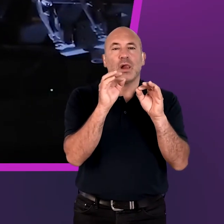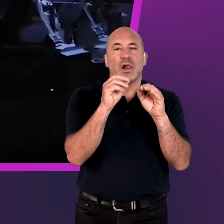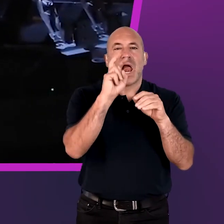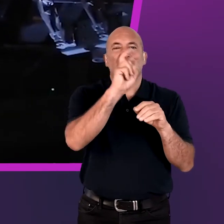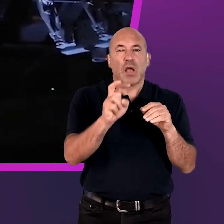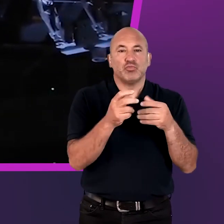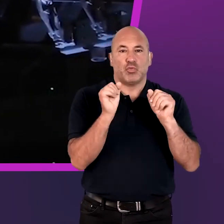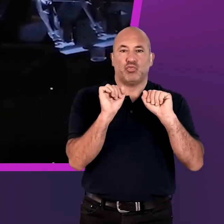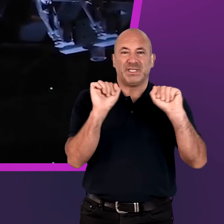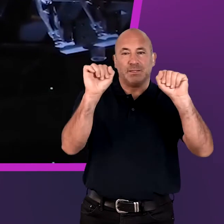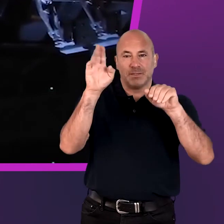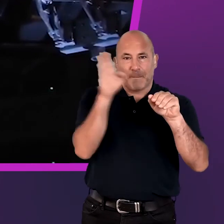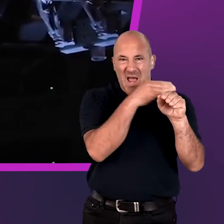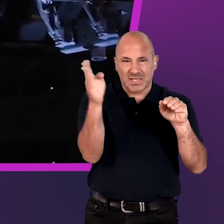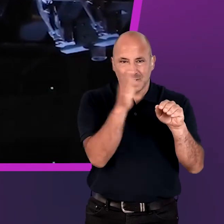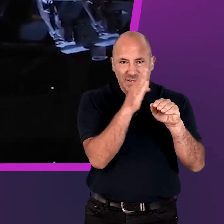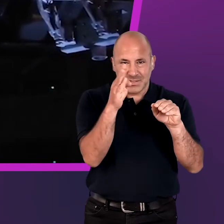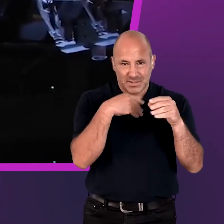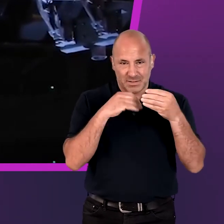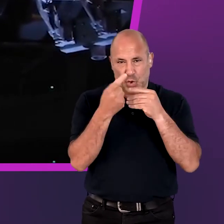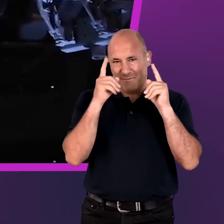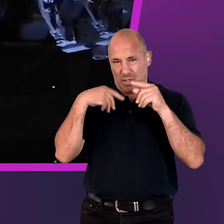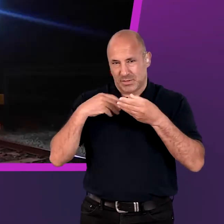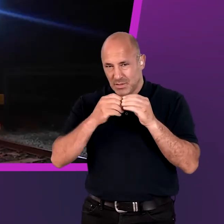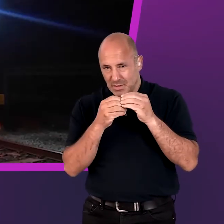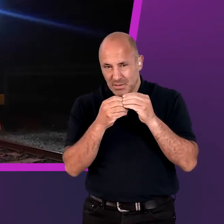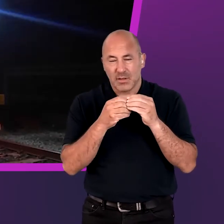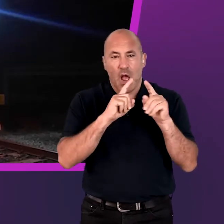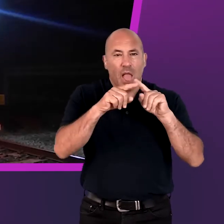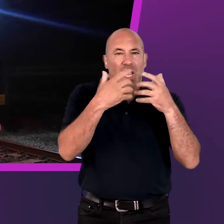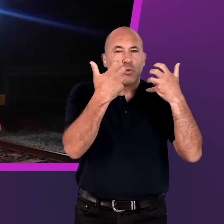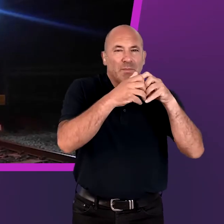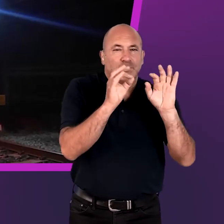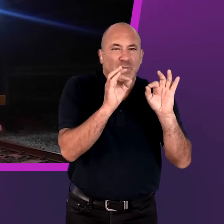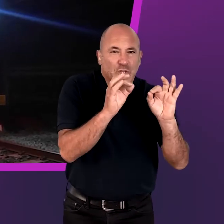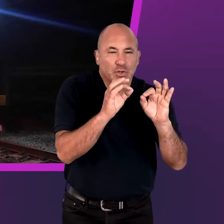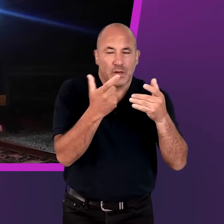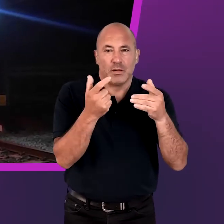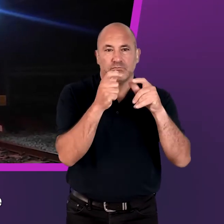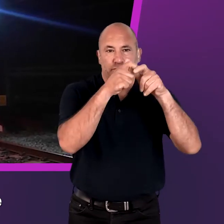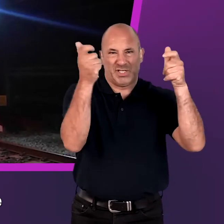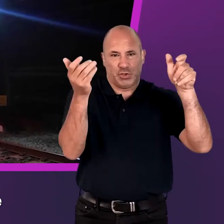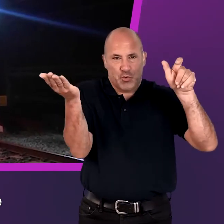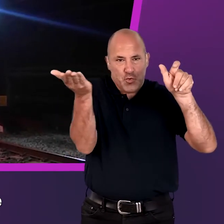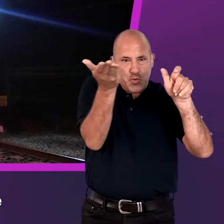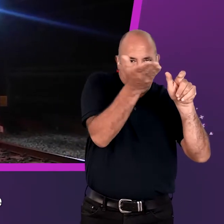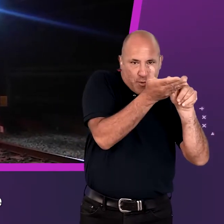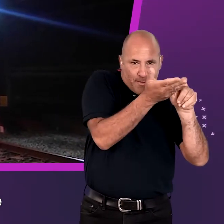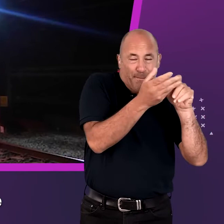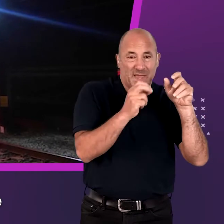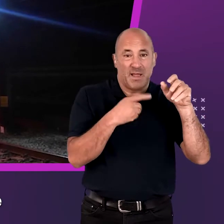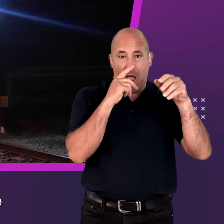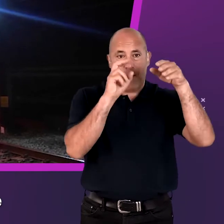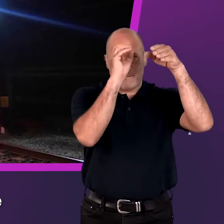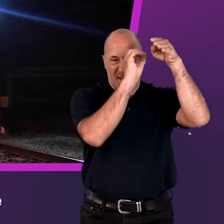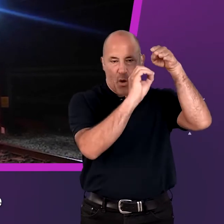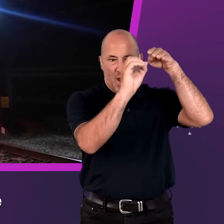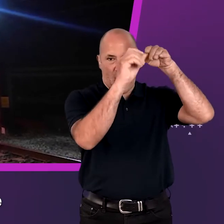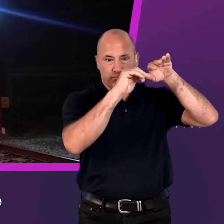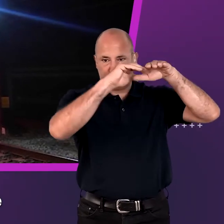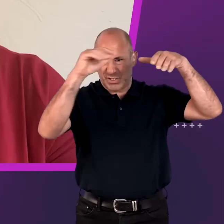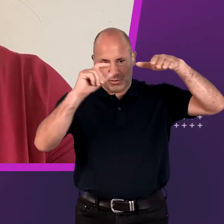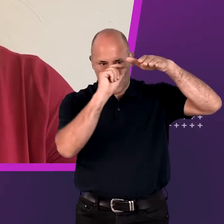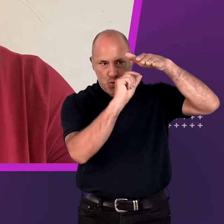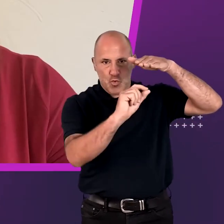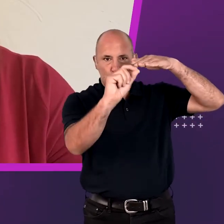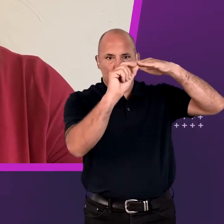Using a special electric resistant paint we developed with a university and other special equipment that insulates the bridge, we can install power lines